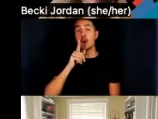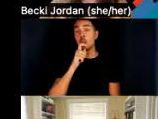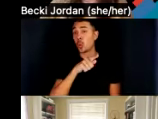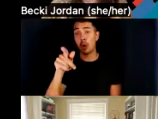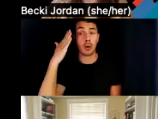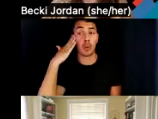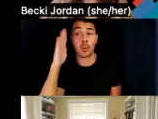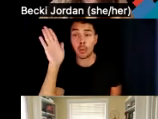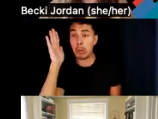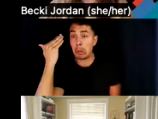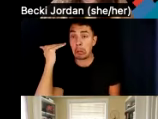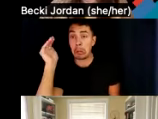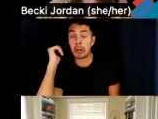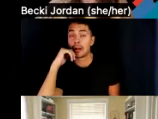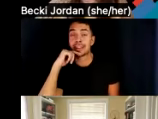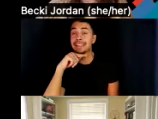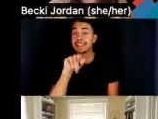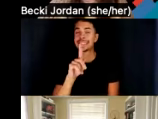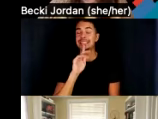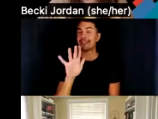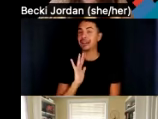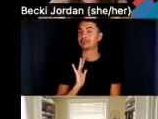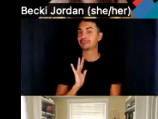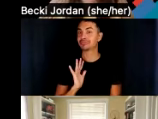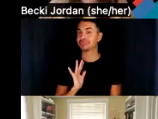familiar, this will be a really great